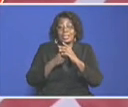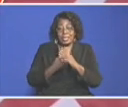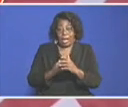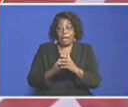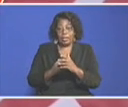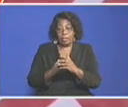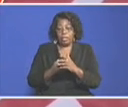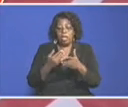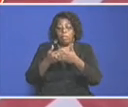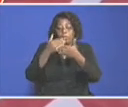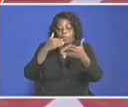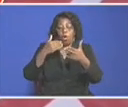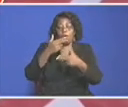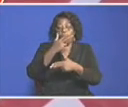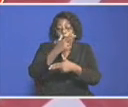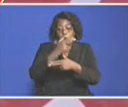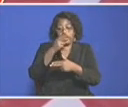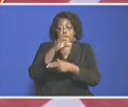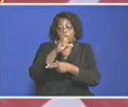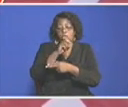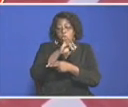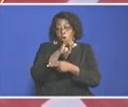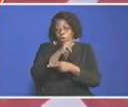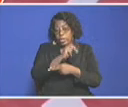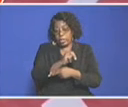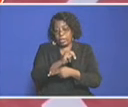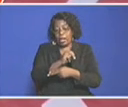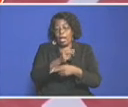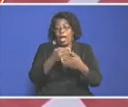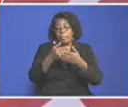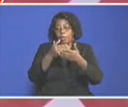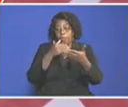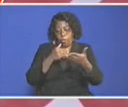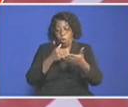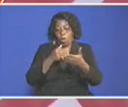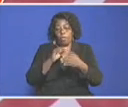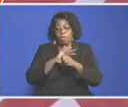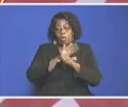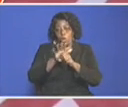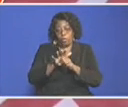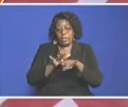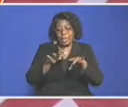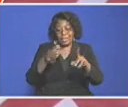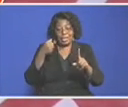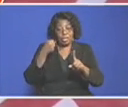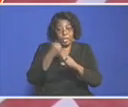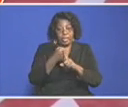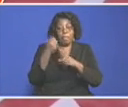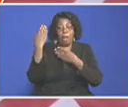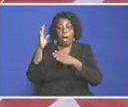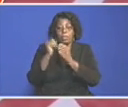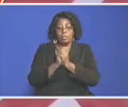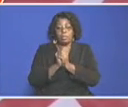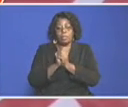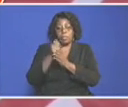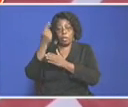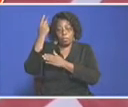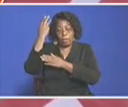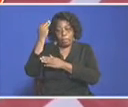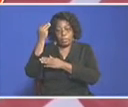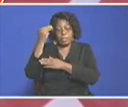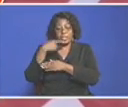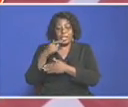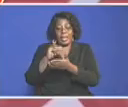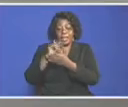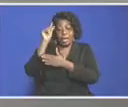Hurricane Dorian and the COVID-19 pandemic that struck our Bahamas. And it's on that note that Prime Minister Minnis feels his